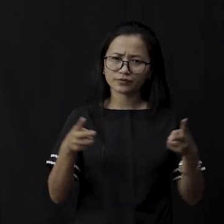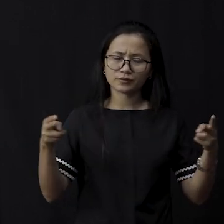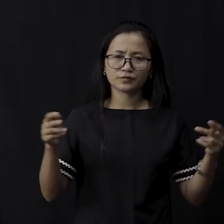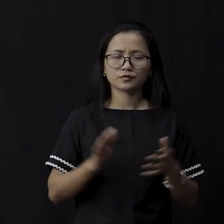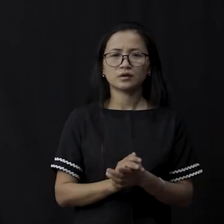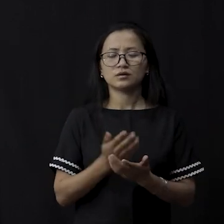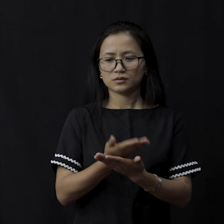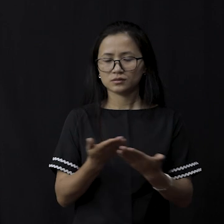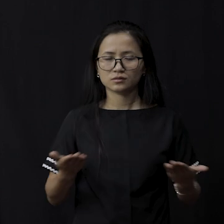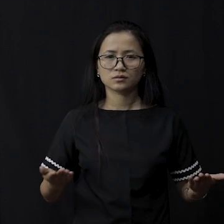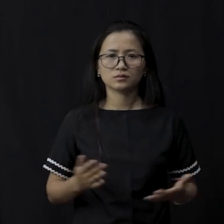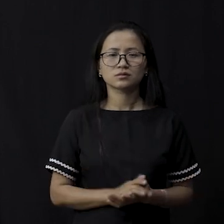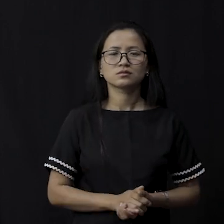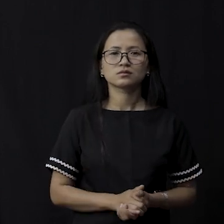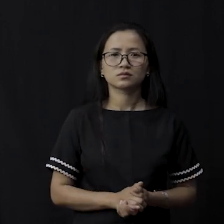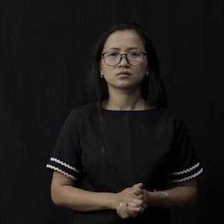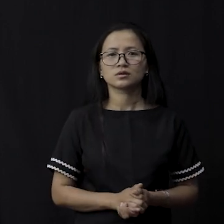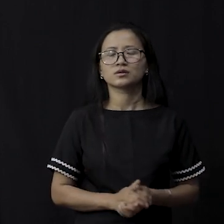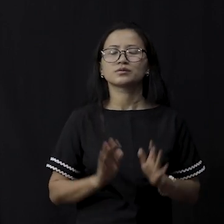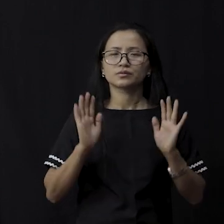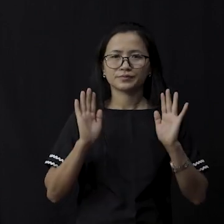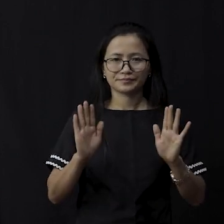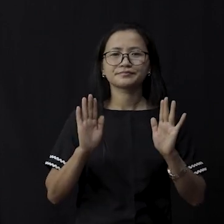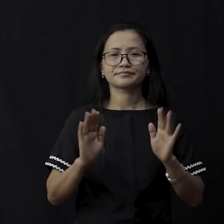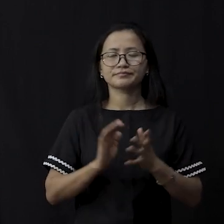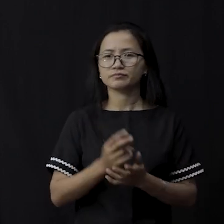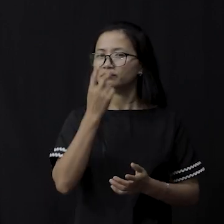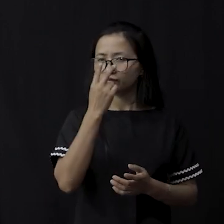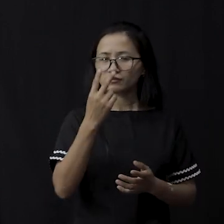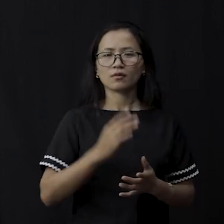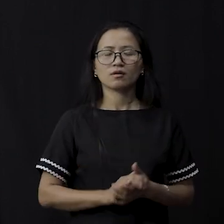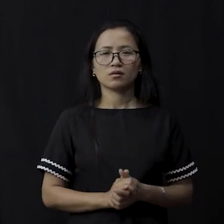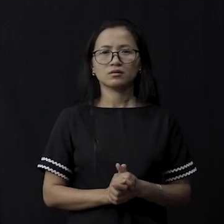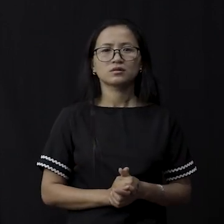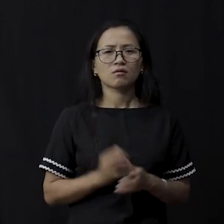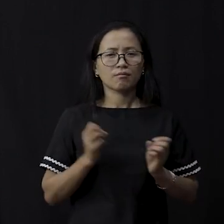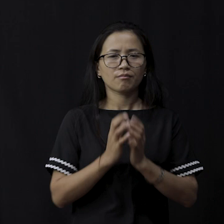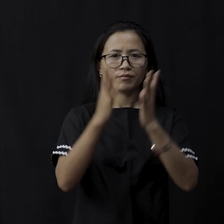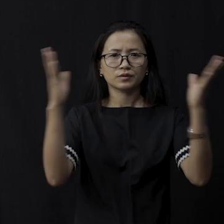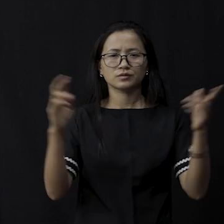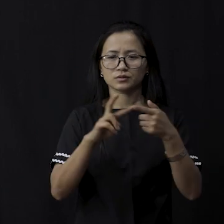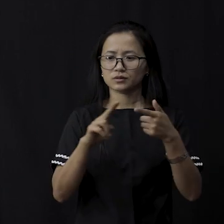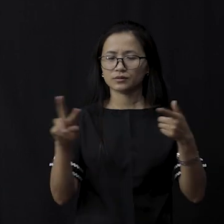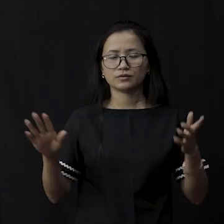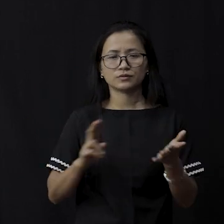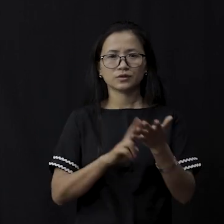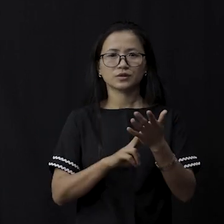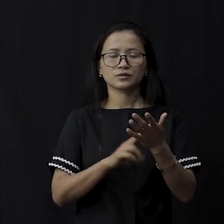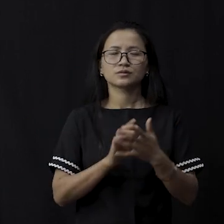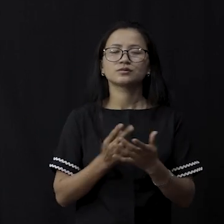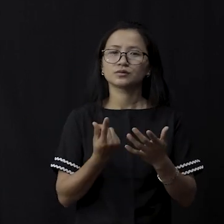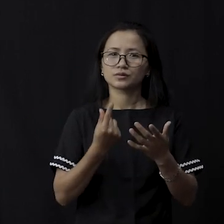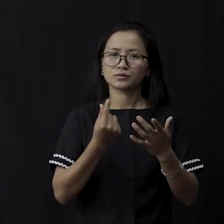Why? Because of a reason behind it. Okay, let us see. There are many types of nutrients, and let us